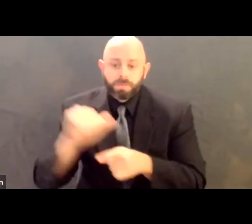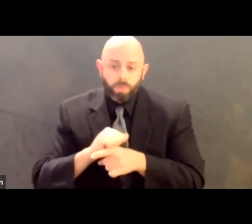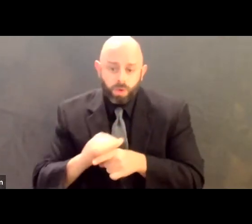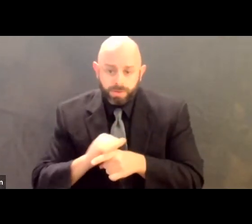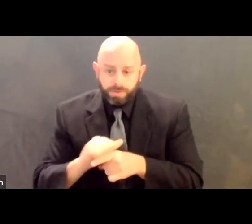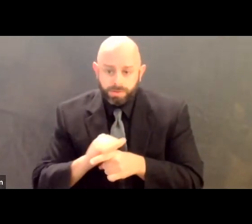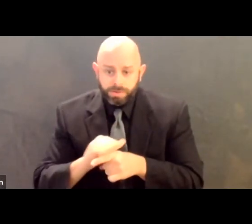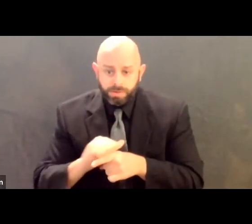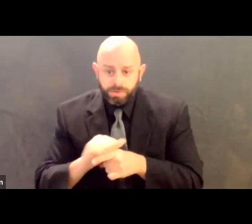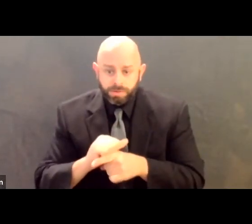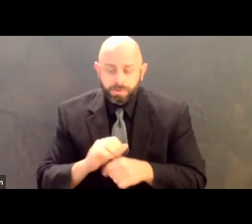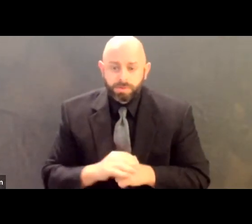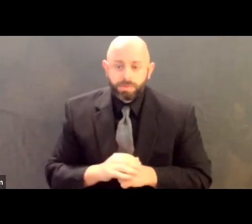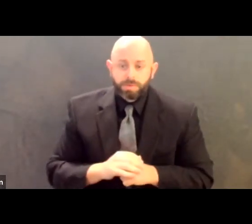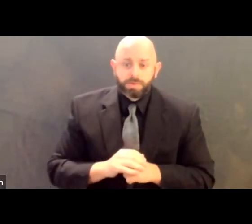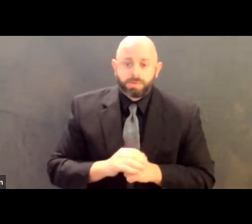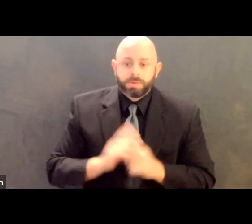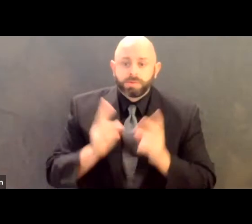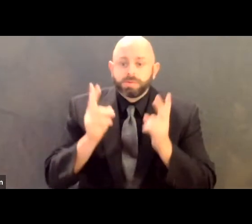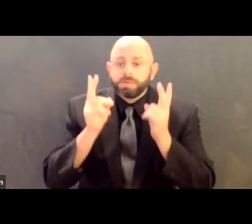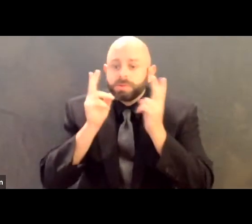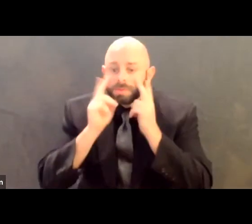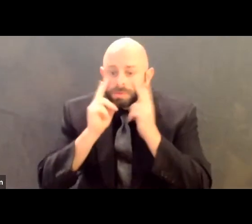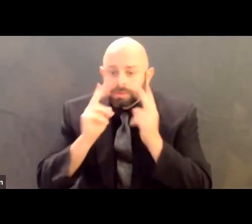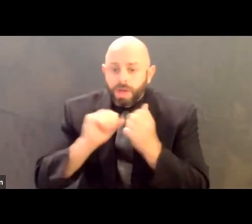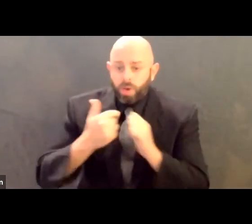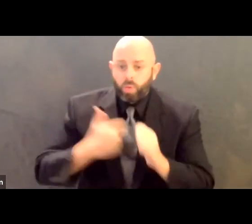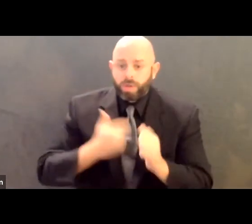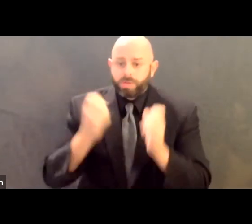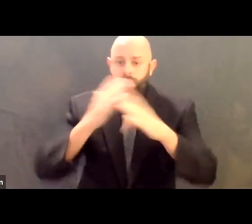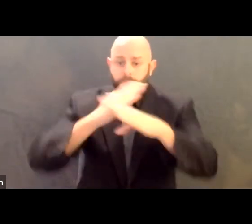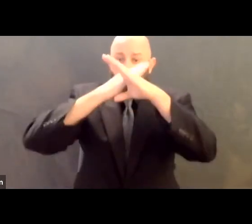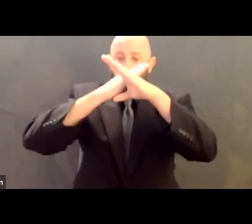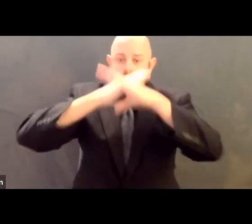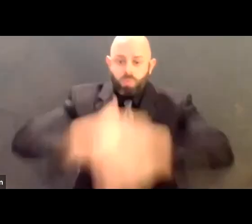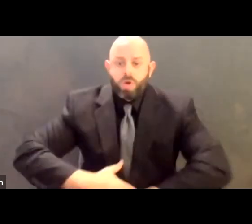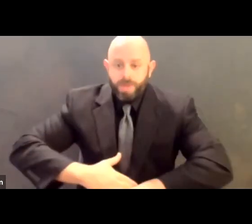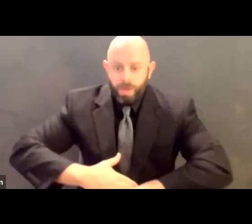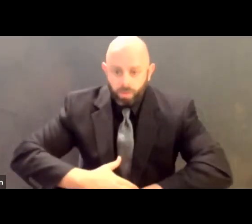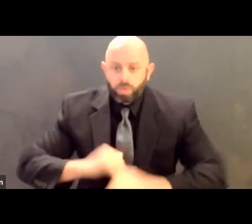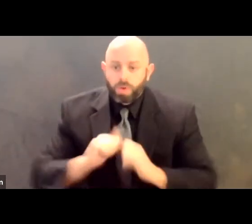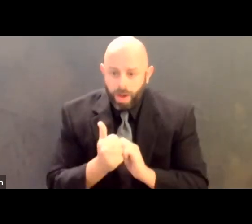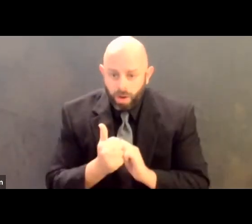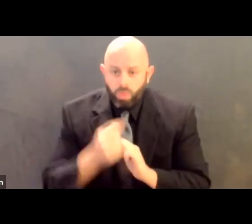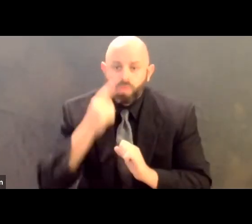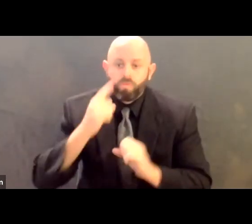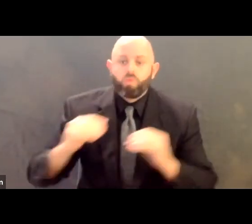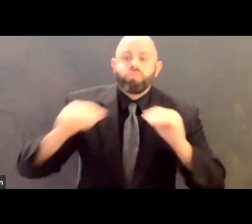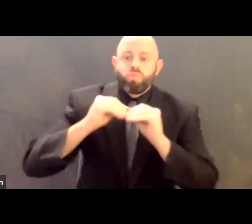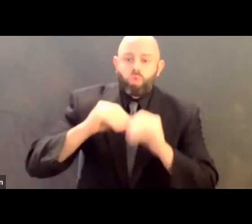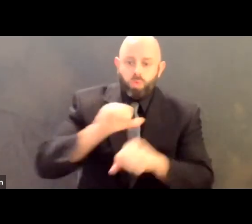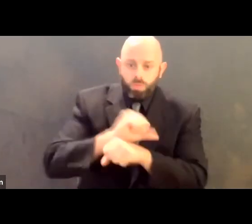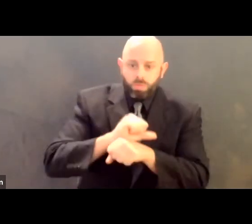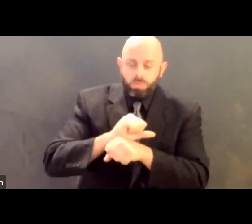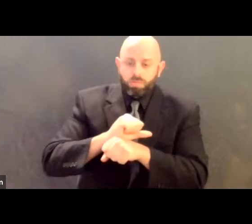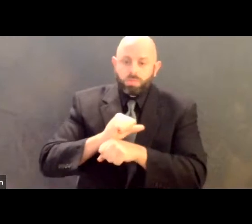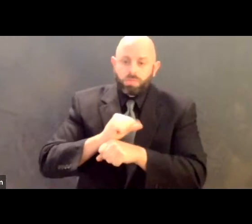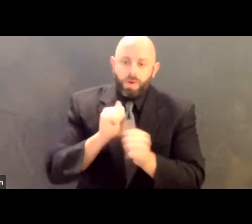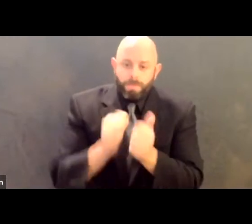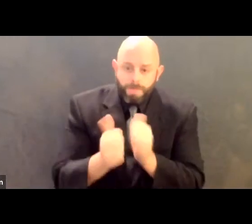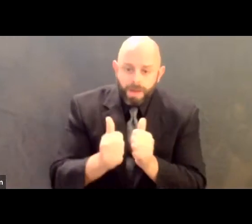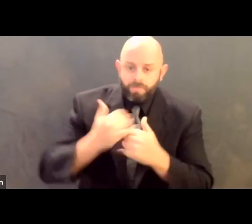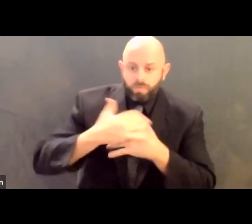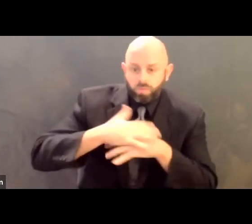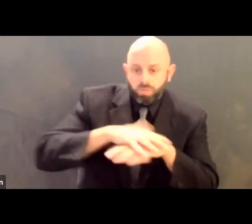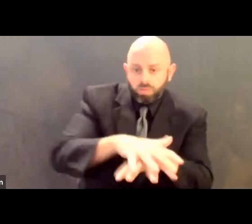to see what we can do to break down barriers to more employment and competitive integrated employment for persons with